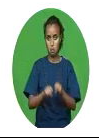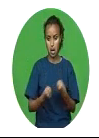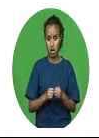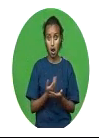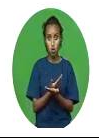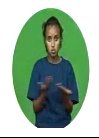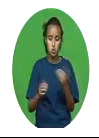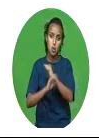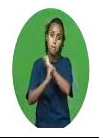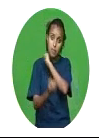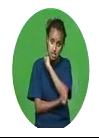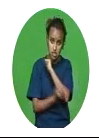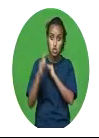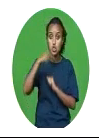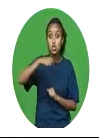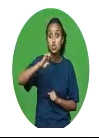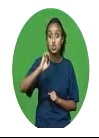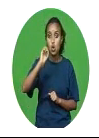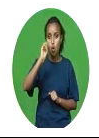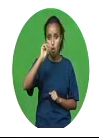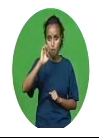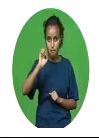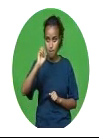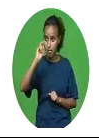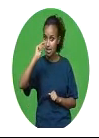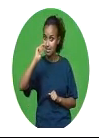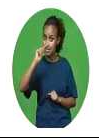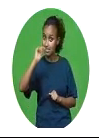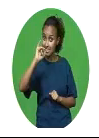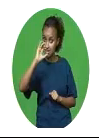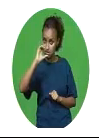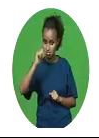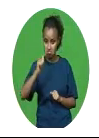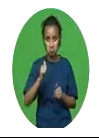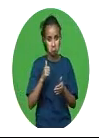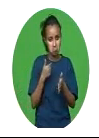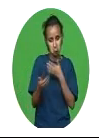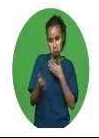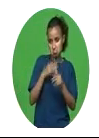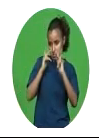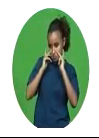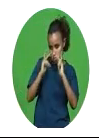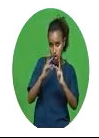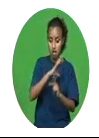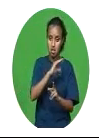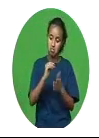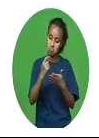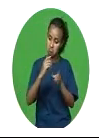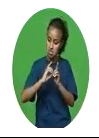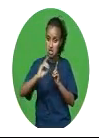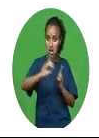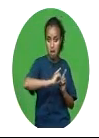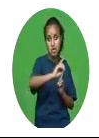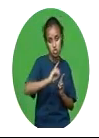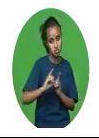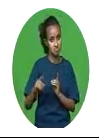object into its basic geometrical shapes, we may easily visualize and dimension it.